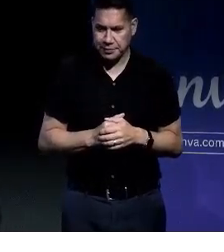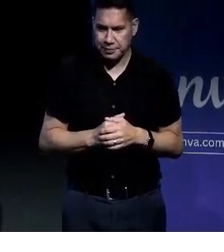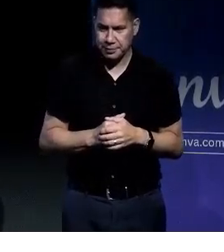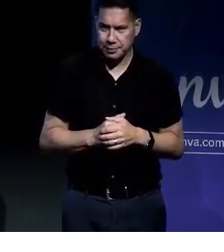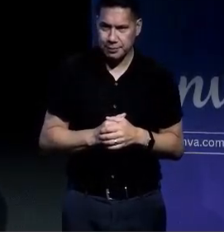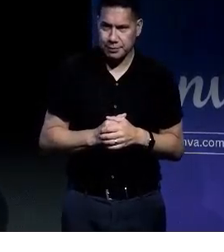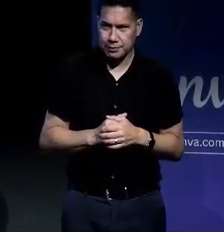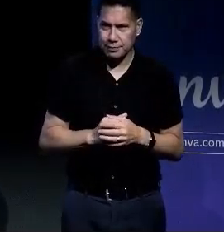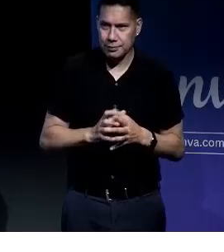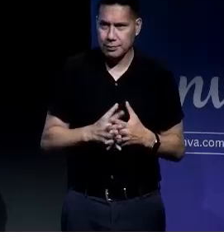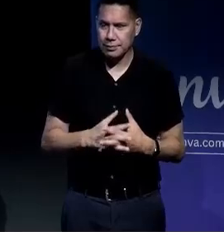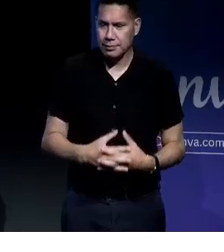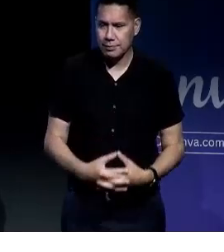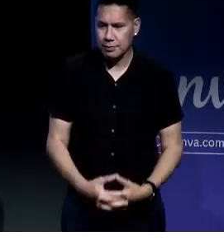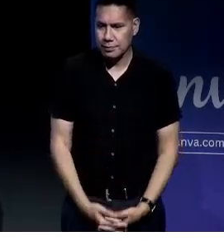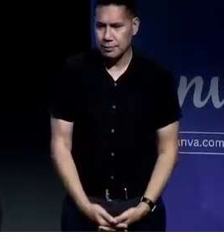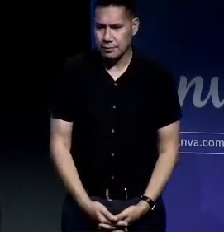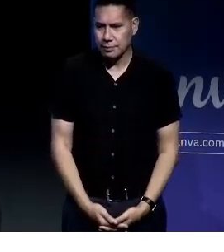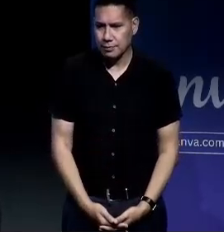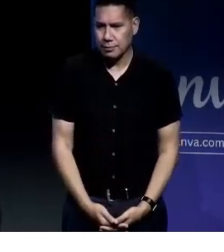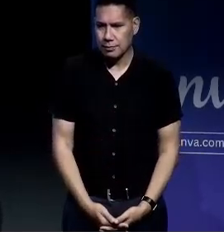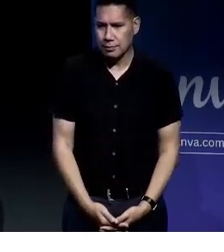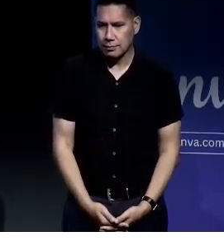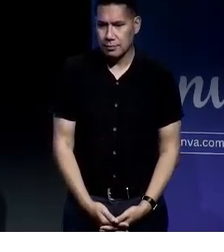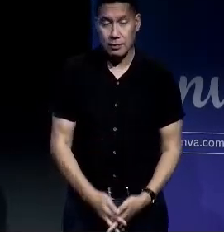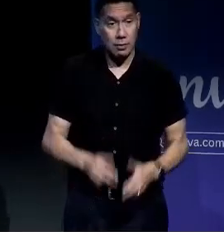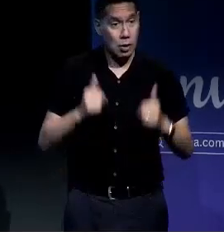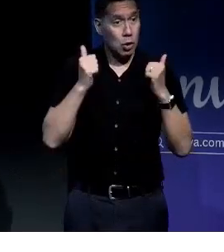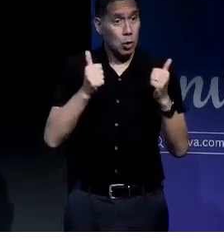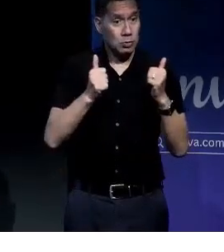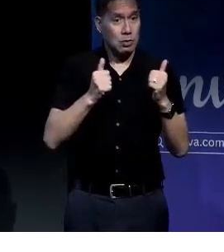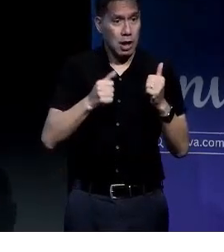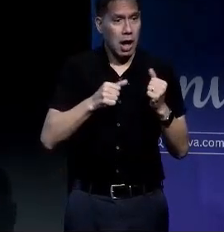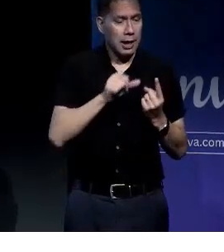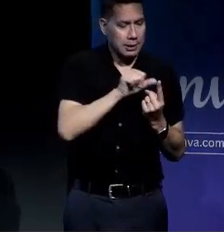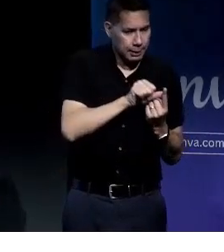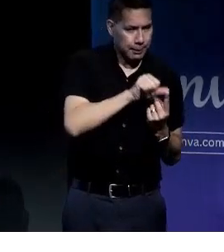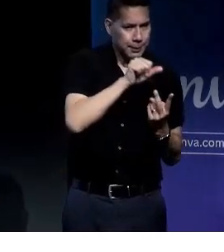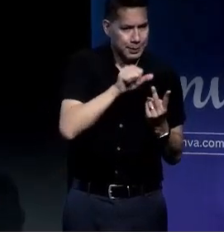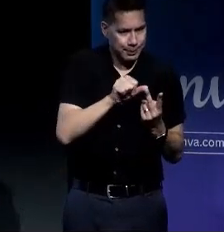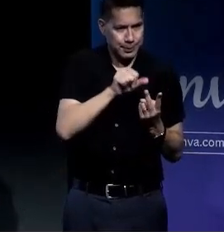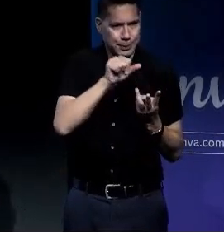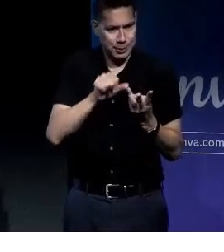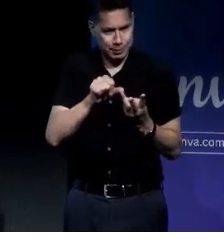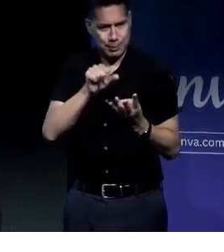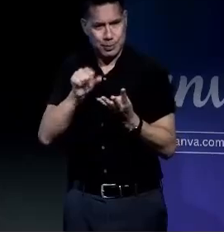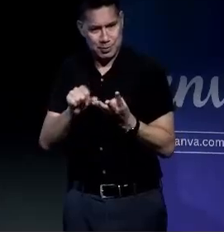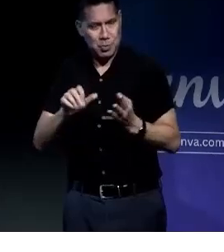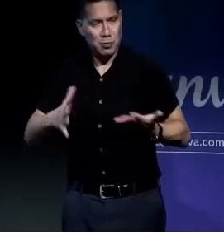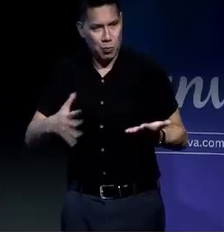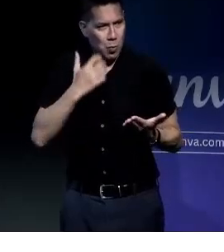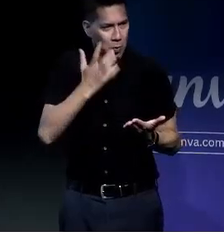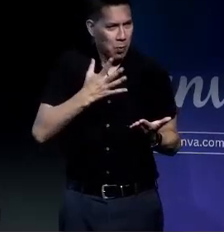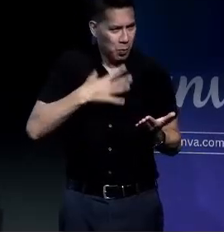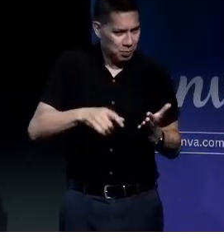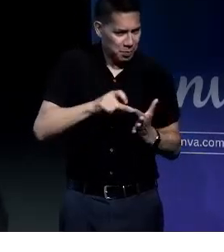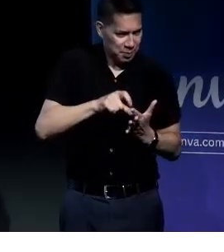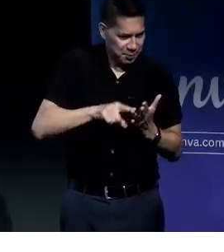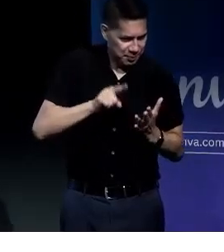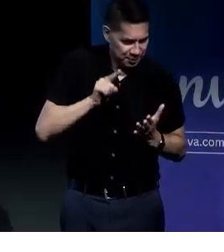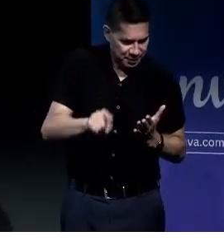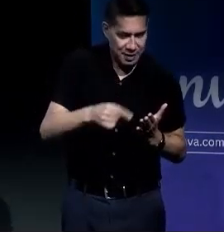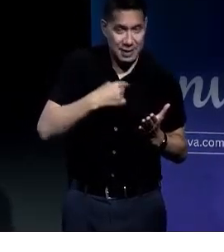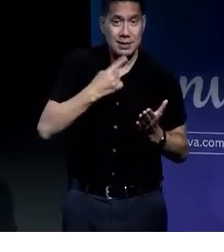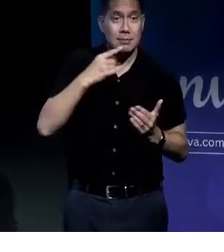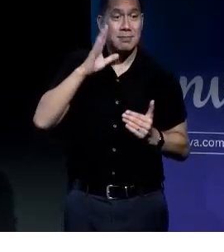So this is a super practical talk. I'm going to do a step-by-step, of course, as well. That's always what I do. As I said